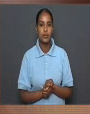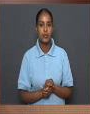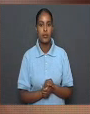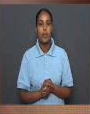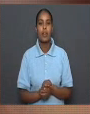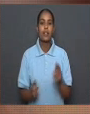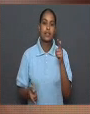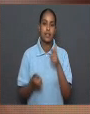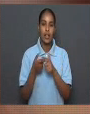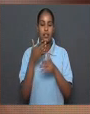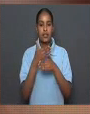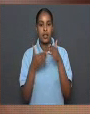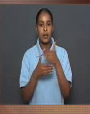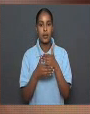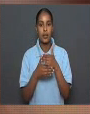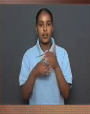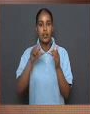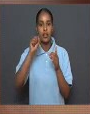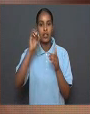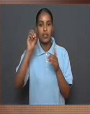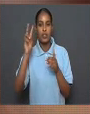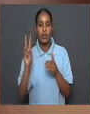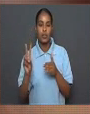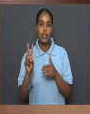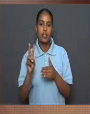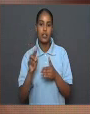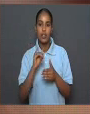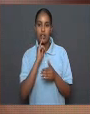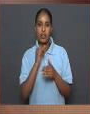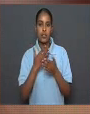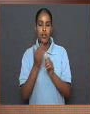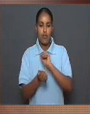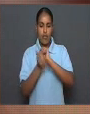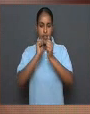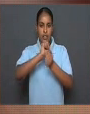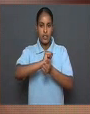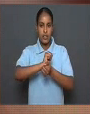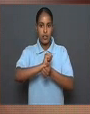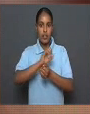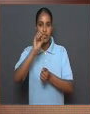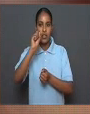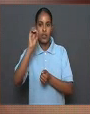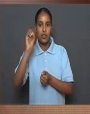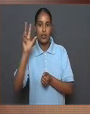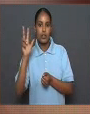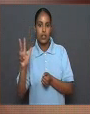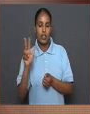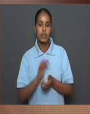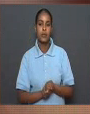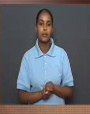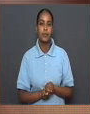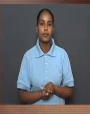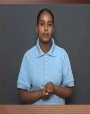In the second step, the sulfur dioxide is then converted to sulfur